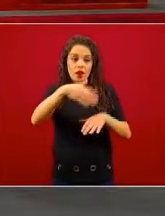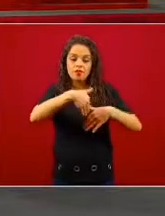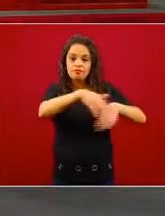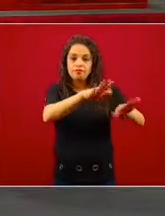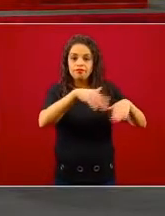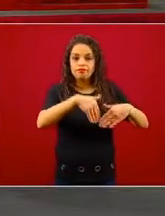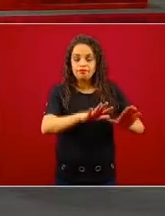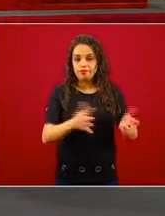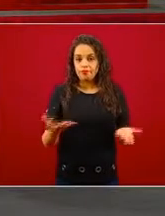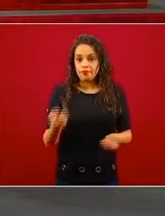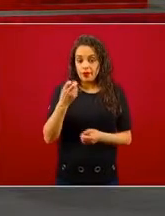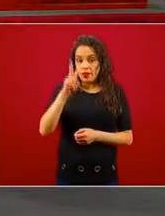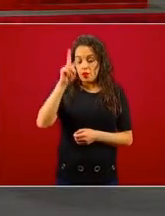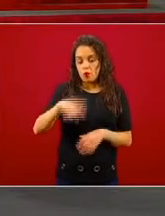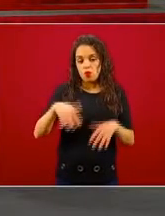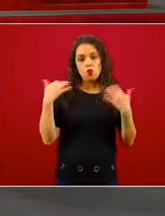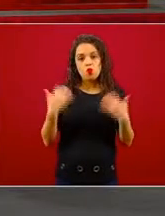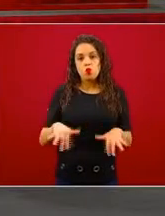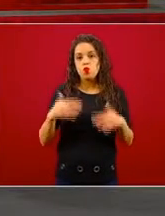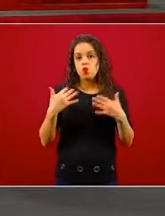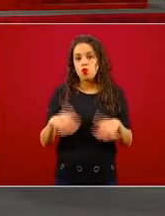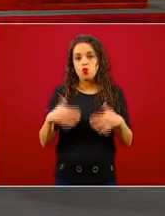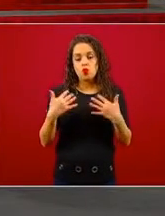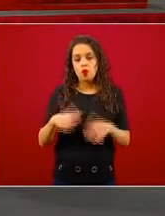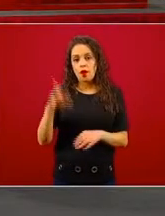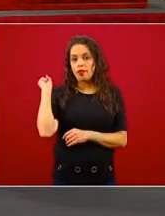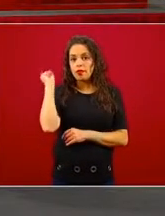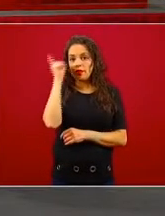Marcelina mentioned, sometimes they've been dismissed.